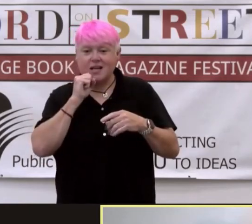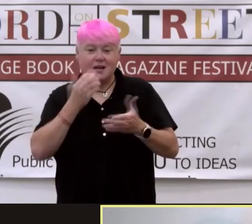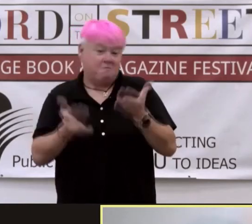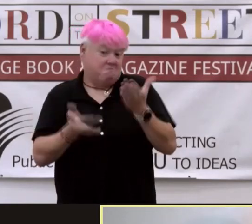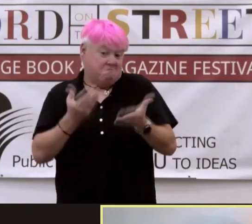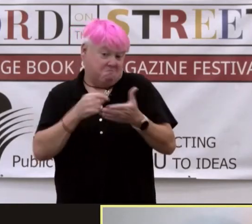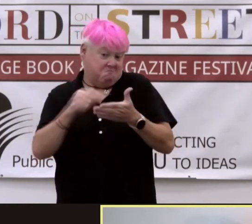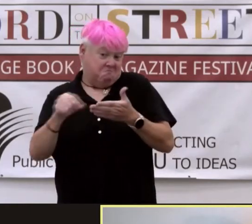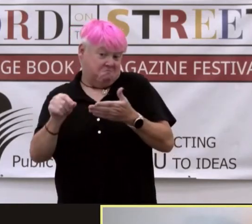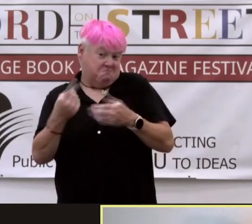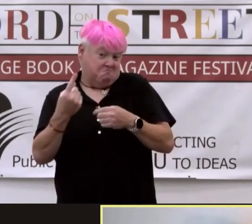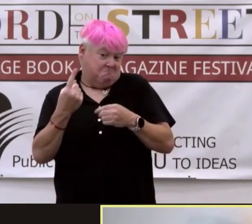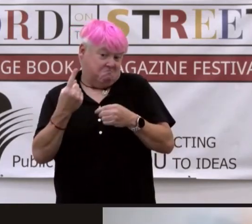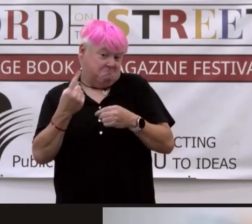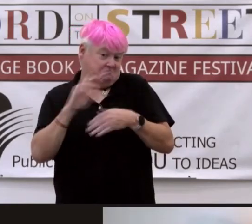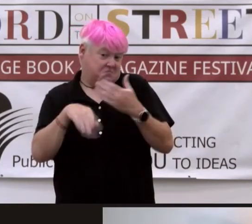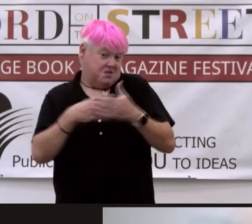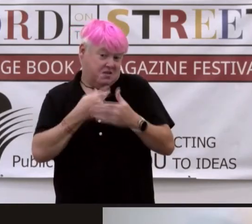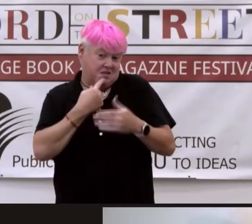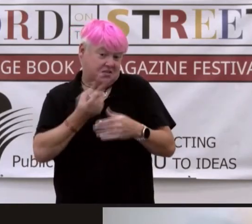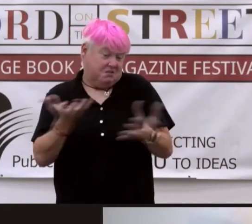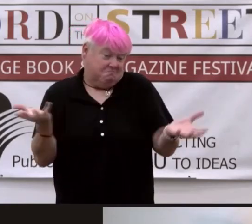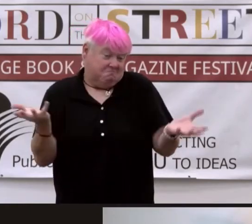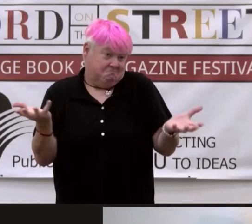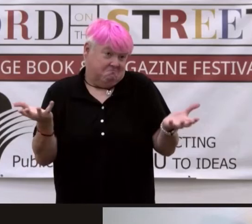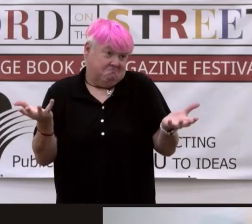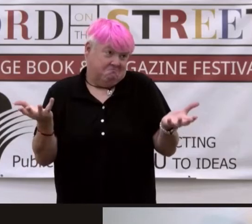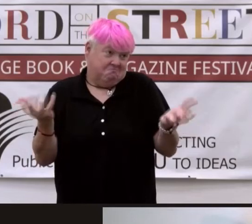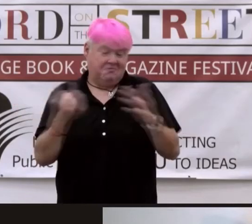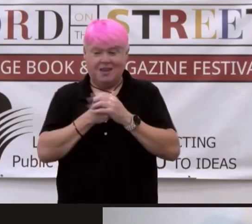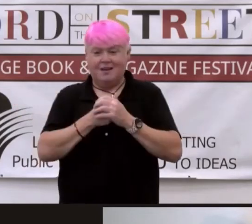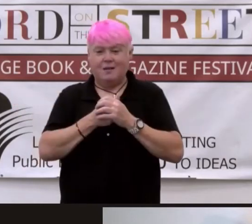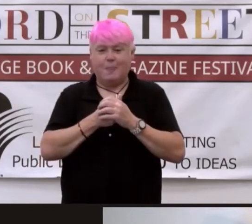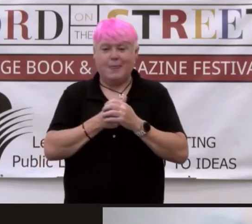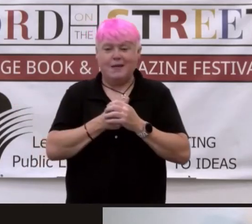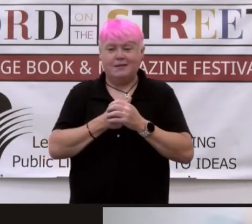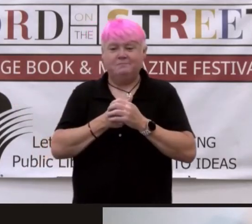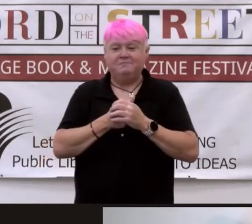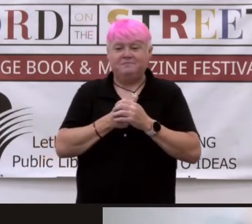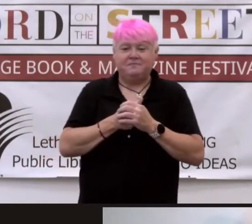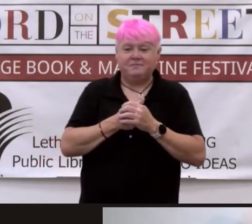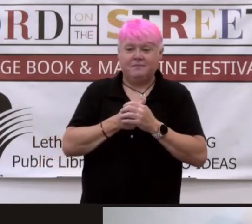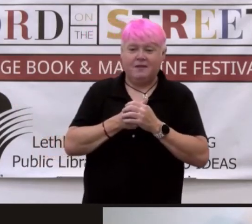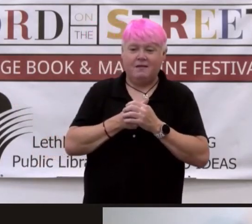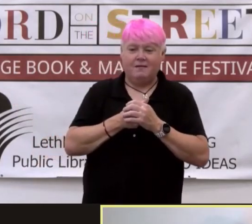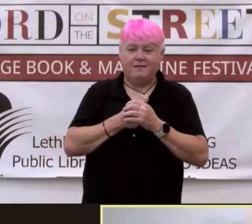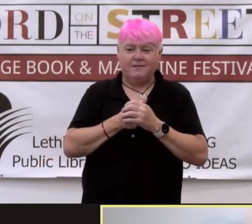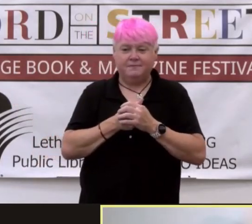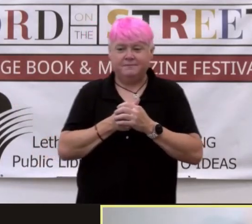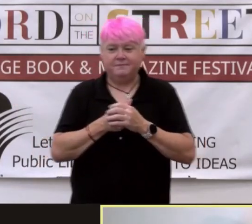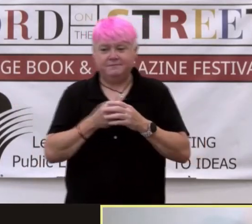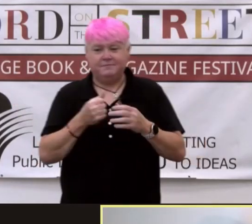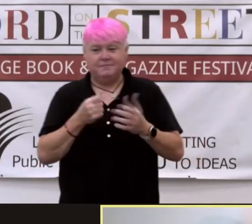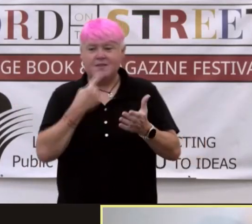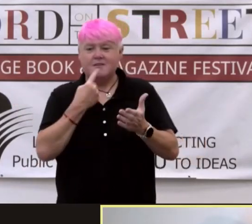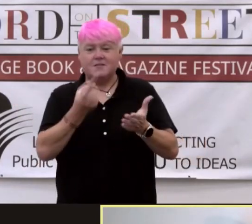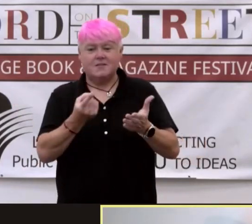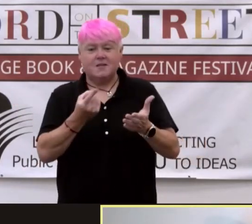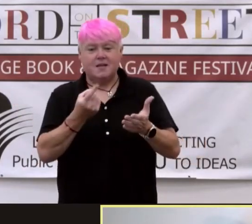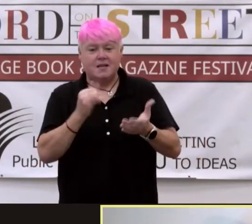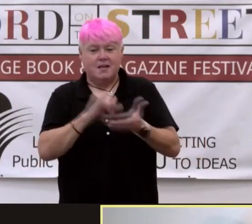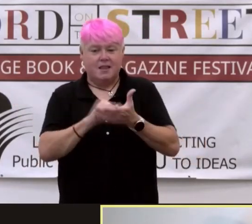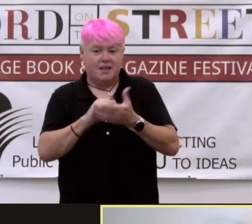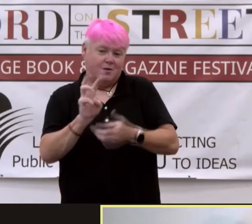can say about that. Yeah. Yeah. Don't say too much about endings, no. Yeah. And I think I mentioned that Wes started out like